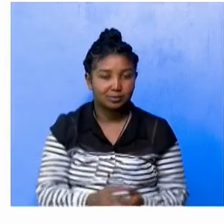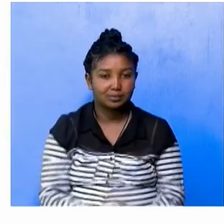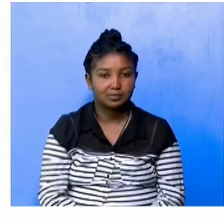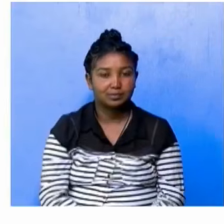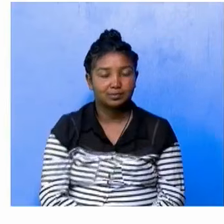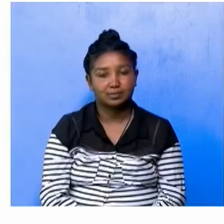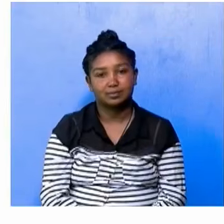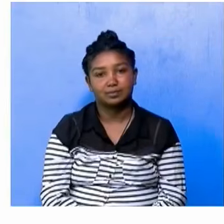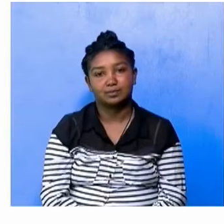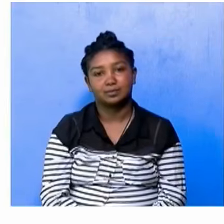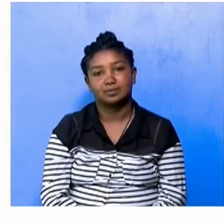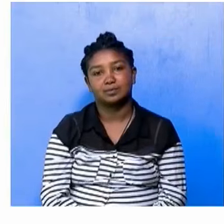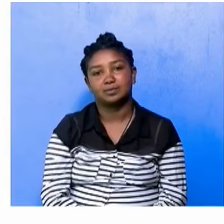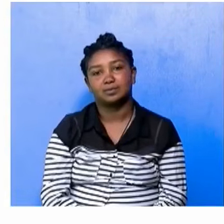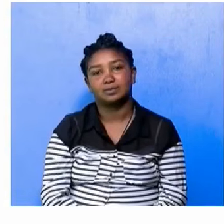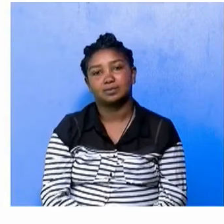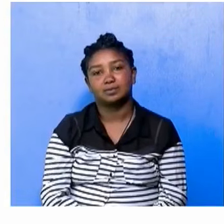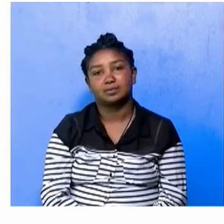Sub-city.